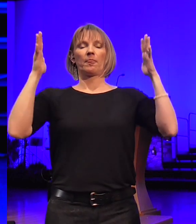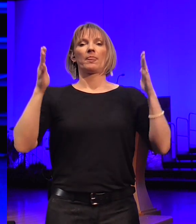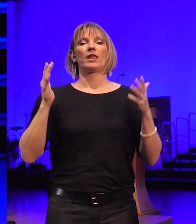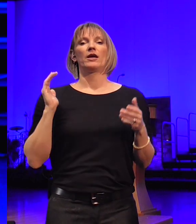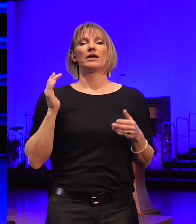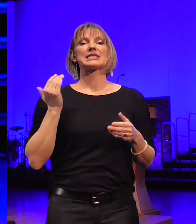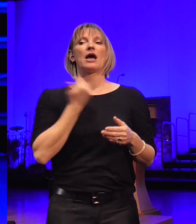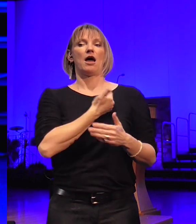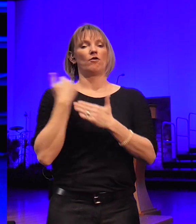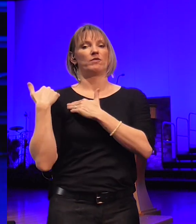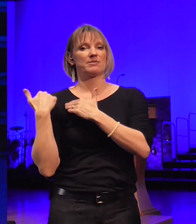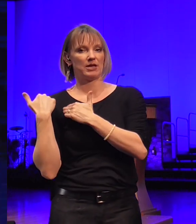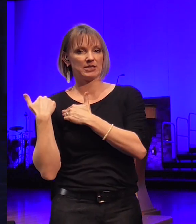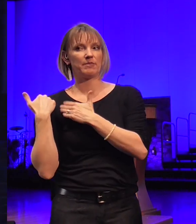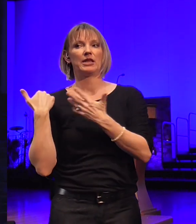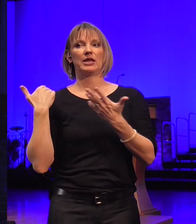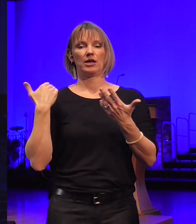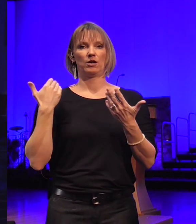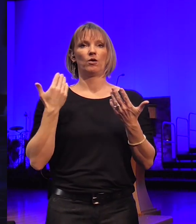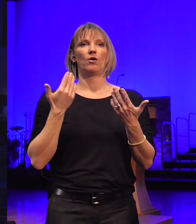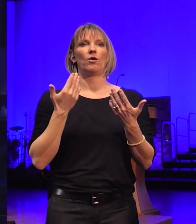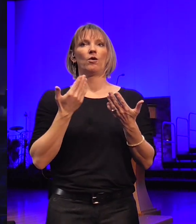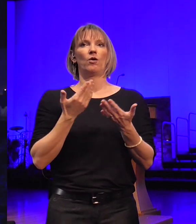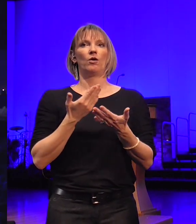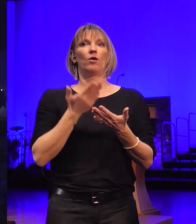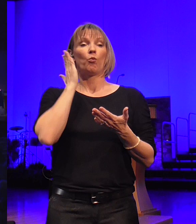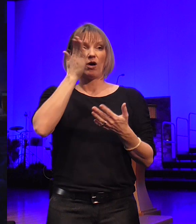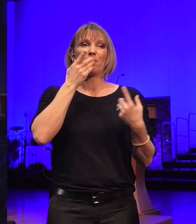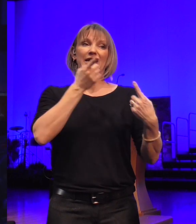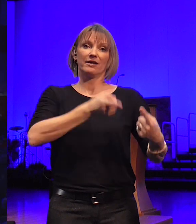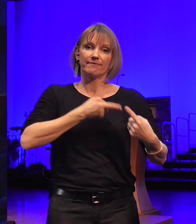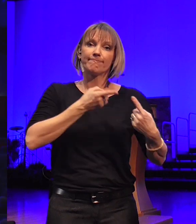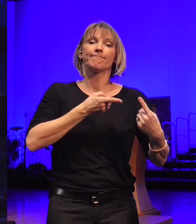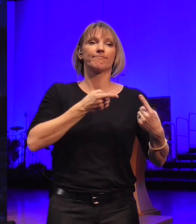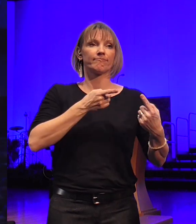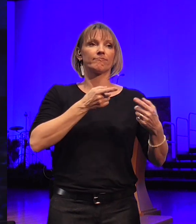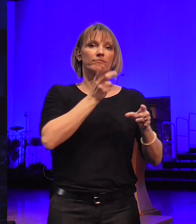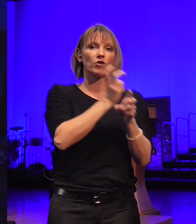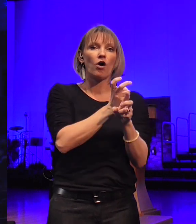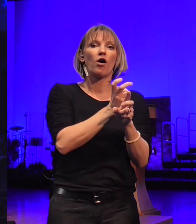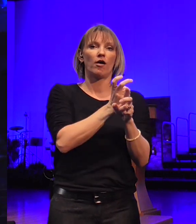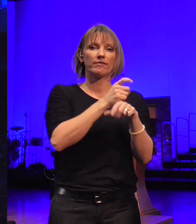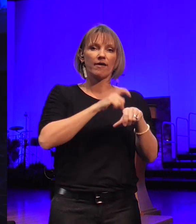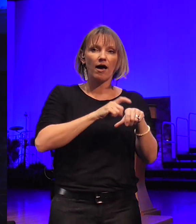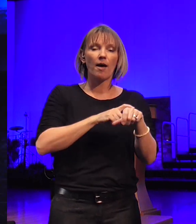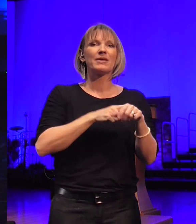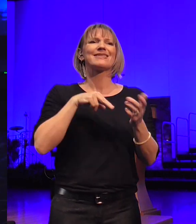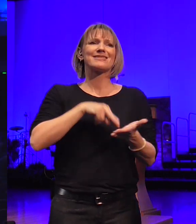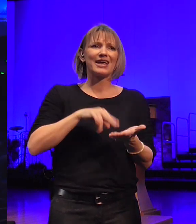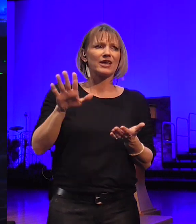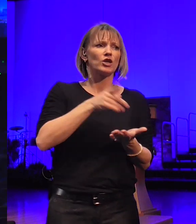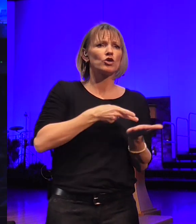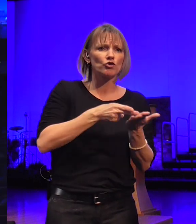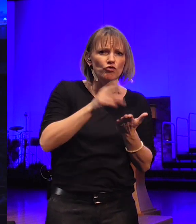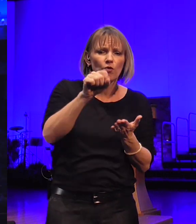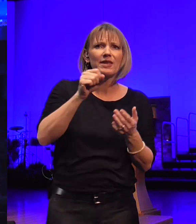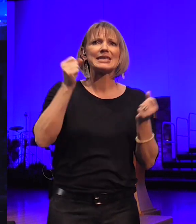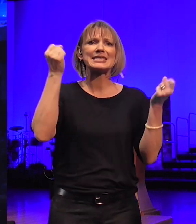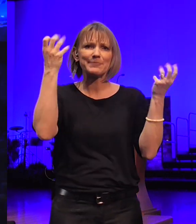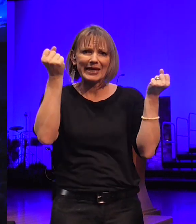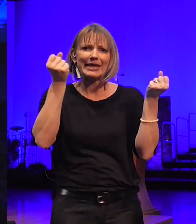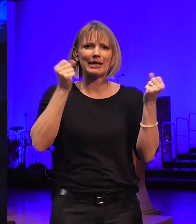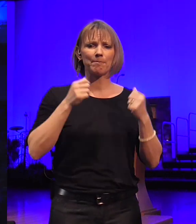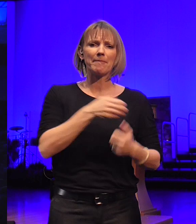to us in what will be certainly strenuous times, and have your feelings political, stand in your truth, speak it